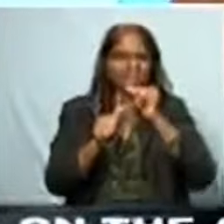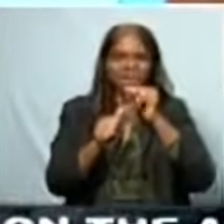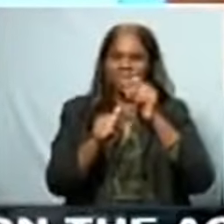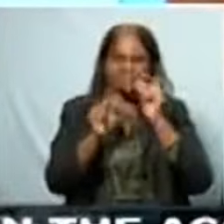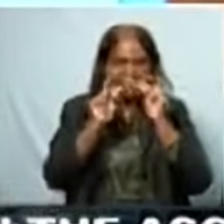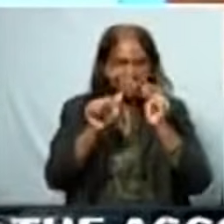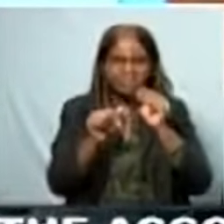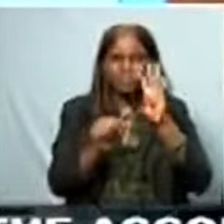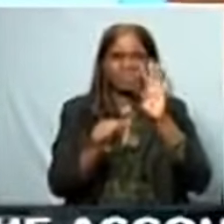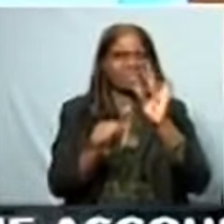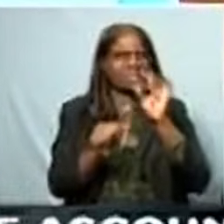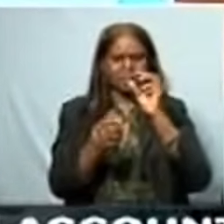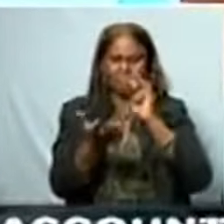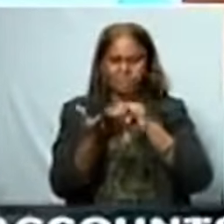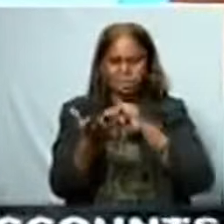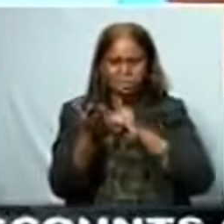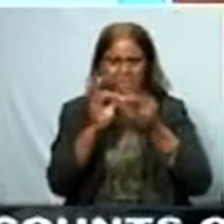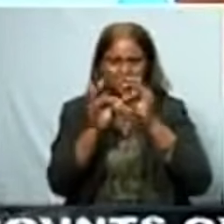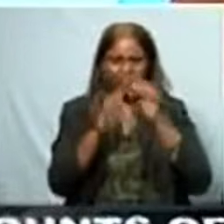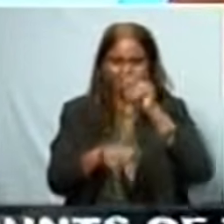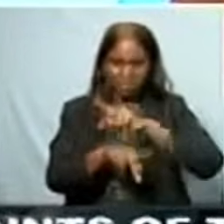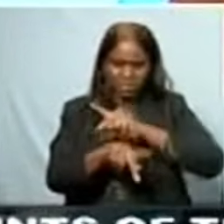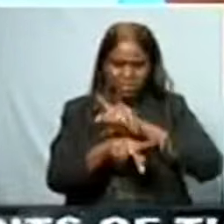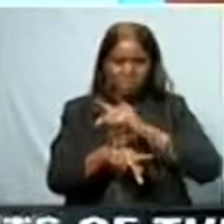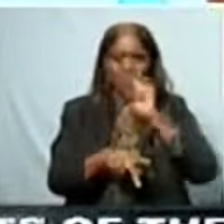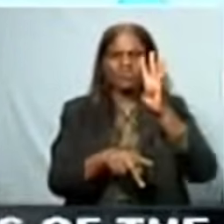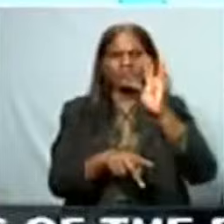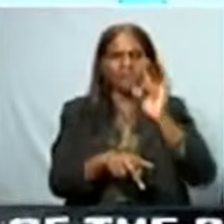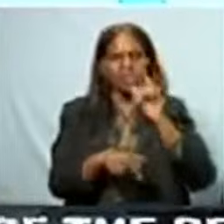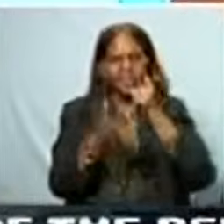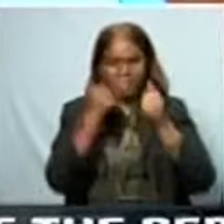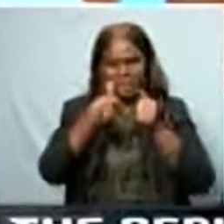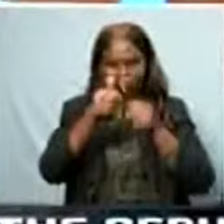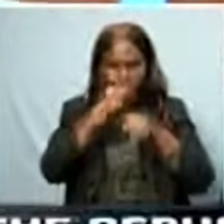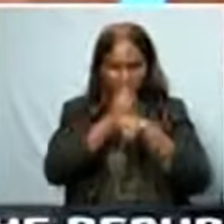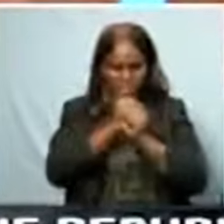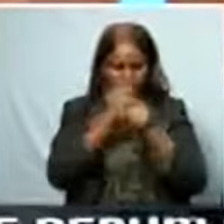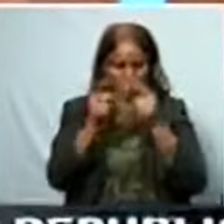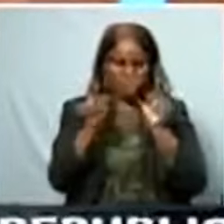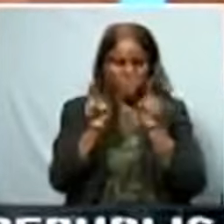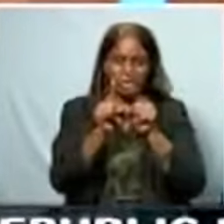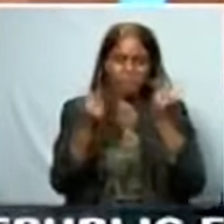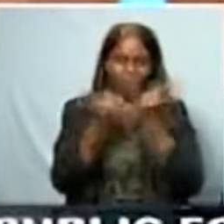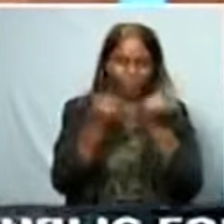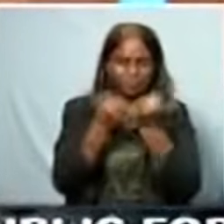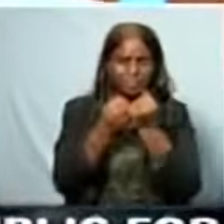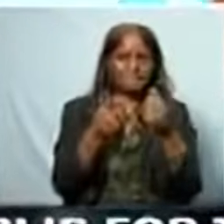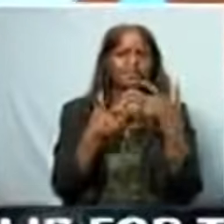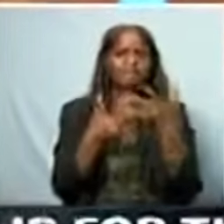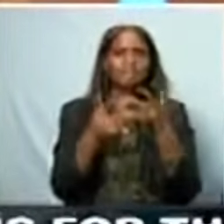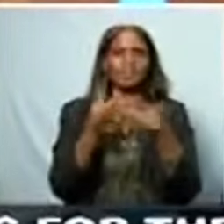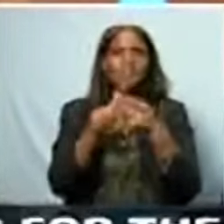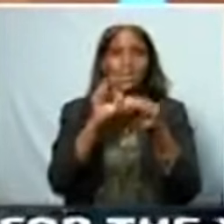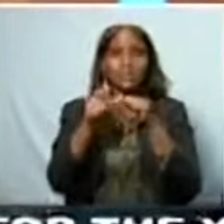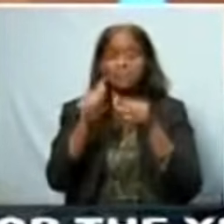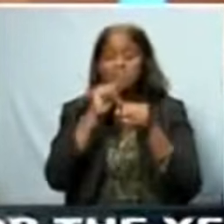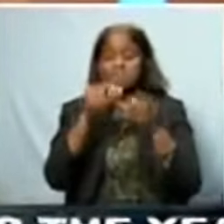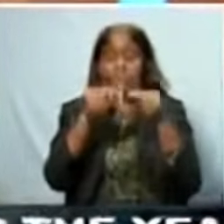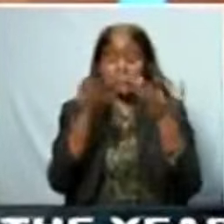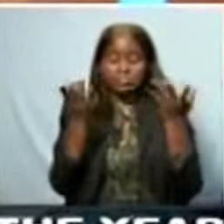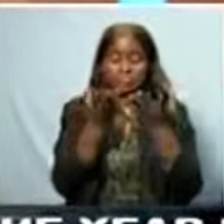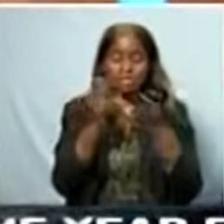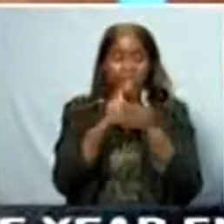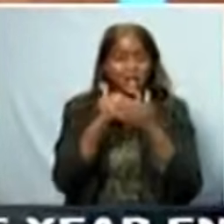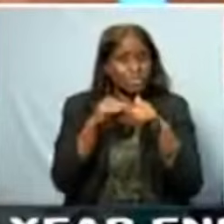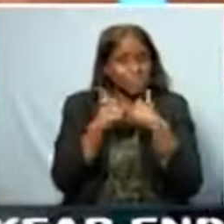48 million. If it's for the project, it's 48 million, and they should substantiate it by supporting documents. But if those are not provided, then